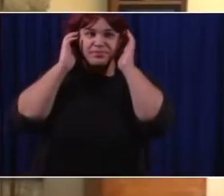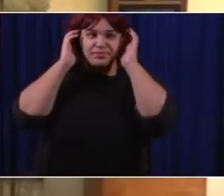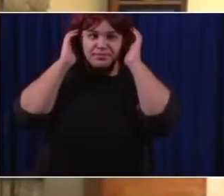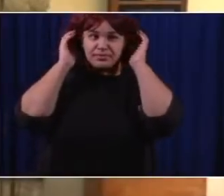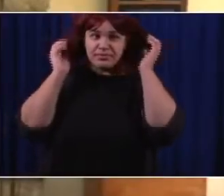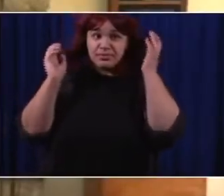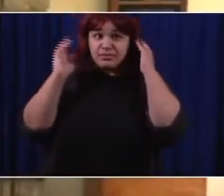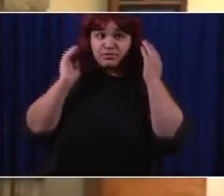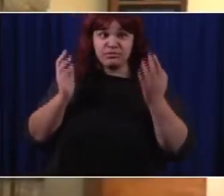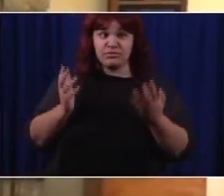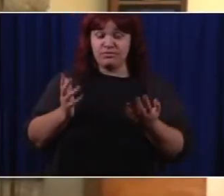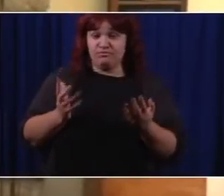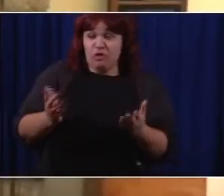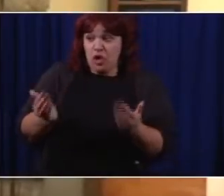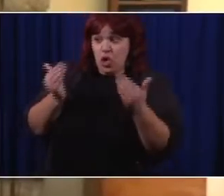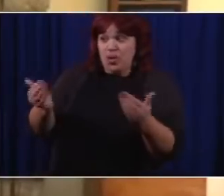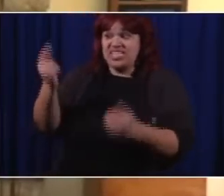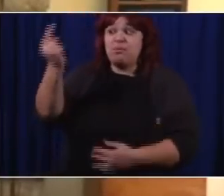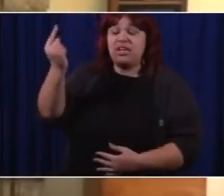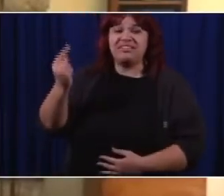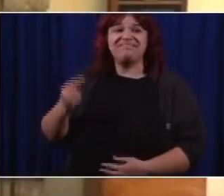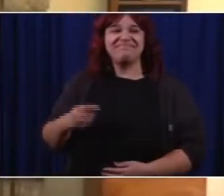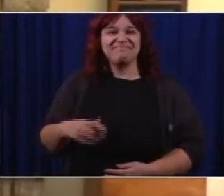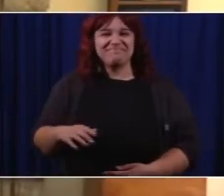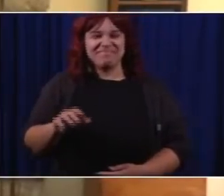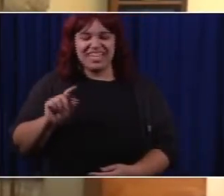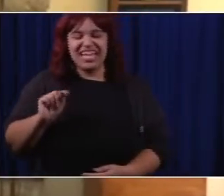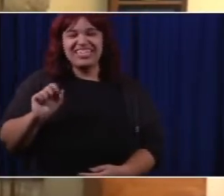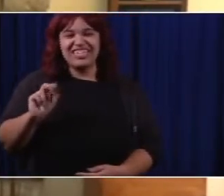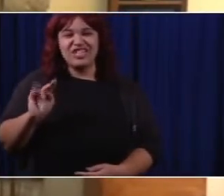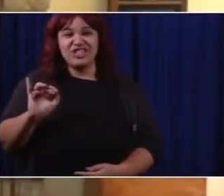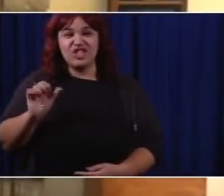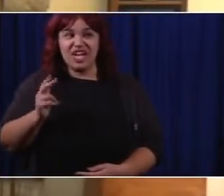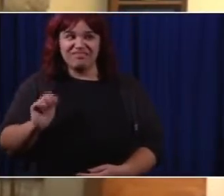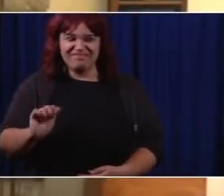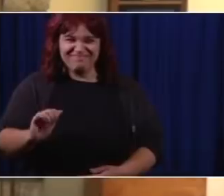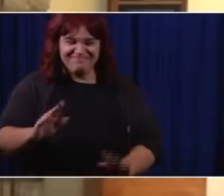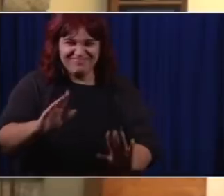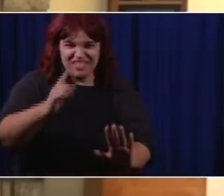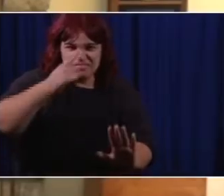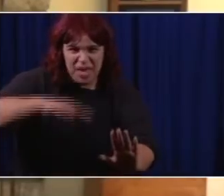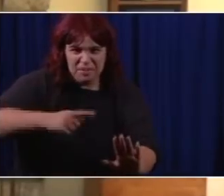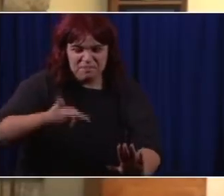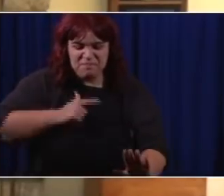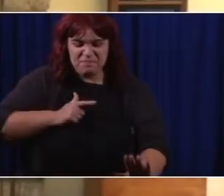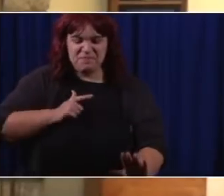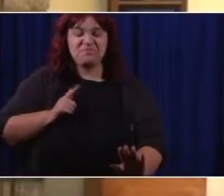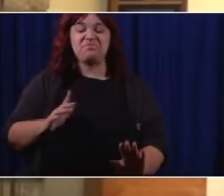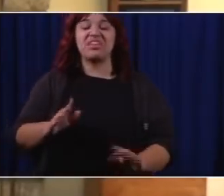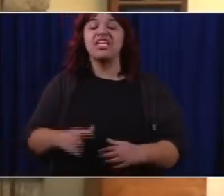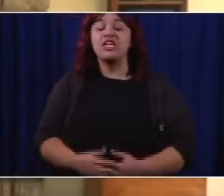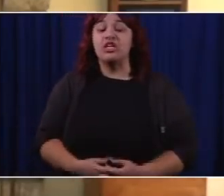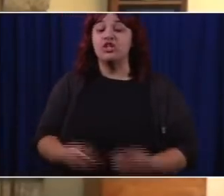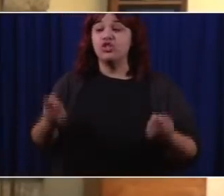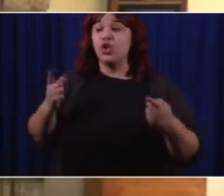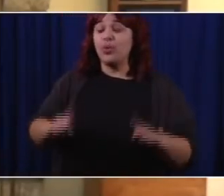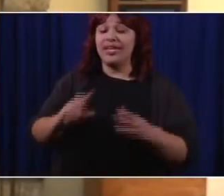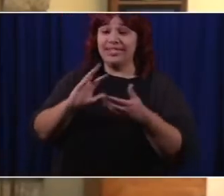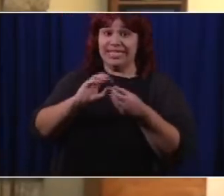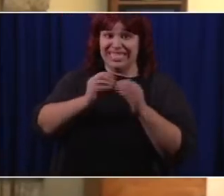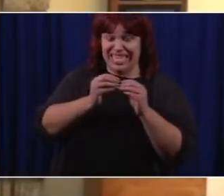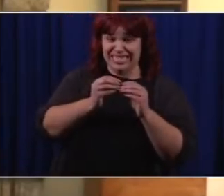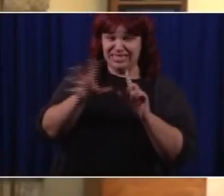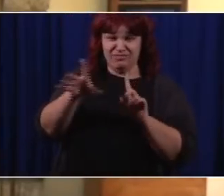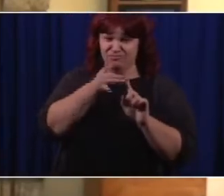Go ahead, somebody. If I may, Governor, thank you for taking my question. With cases rising and as